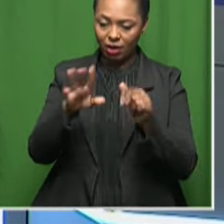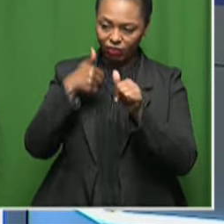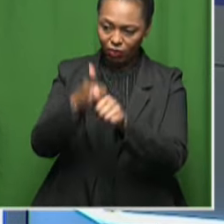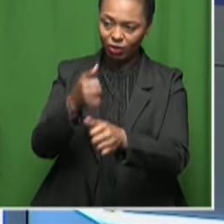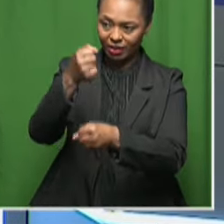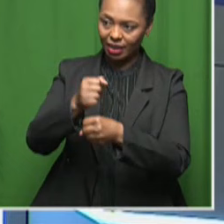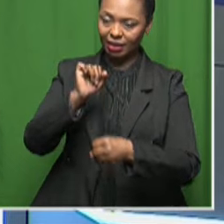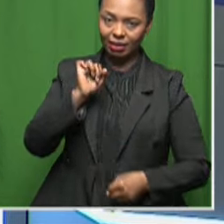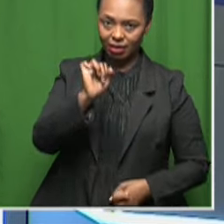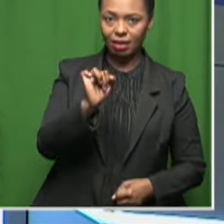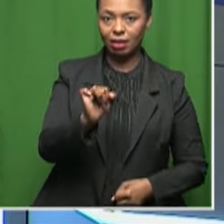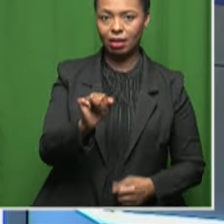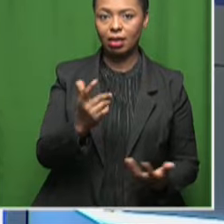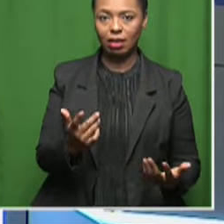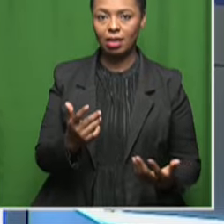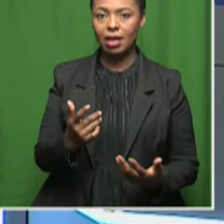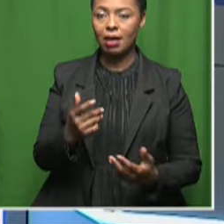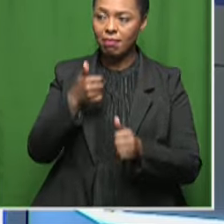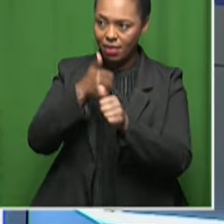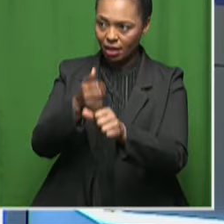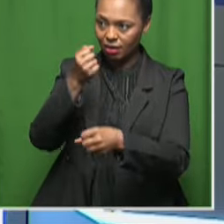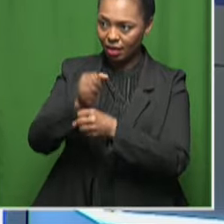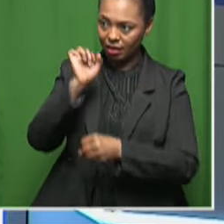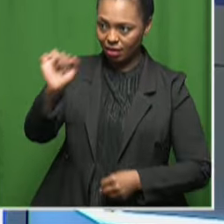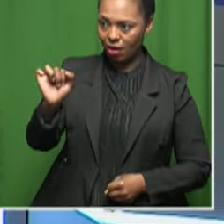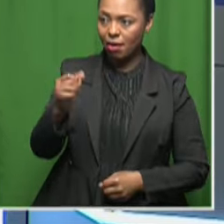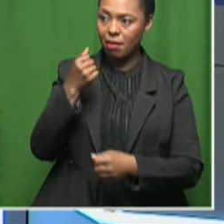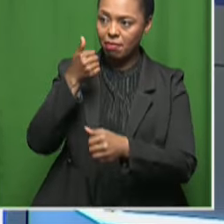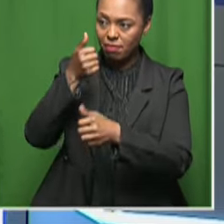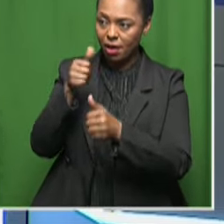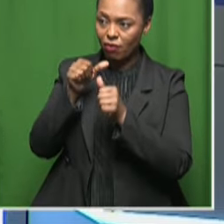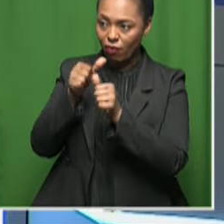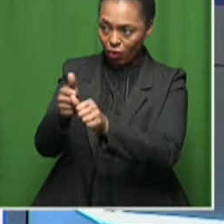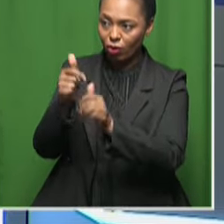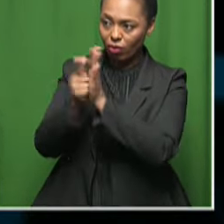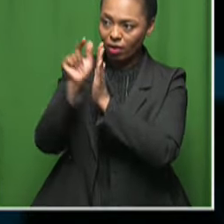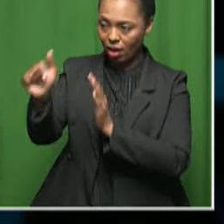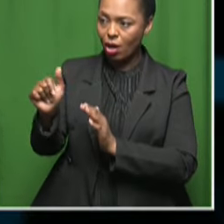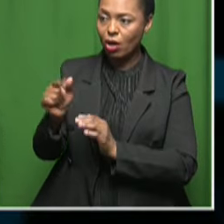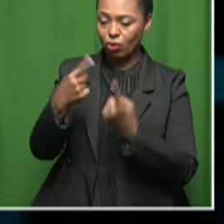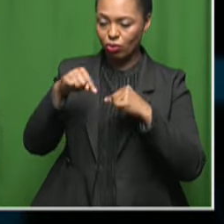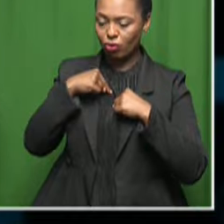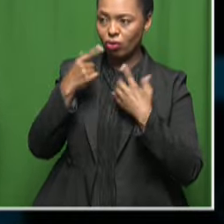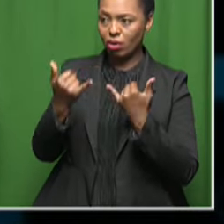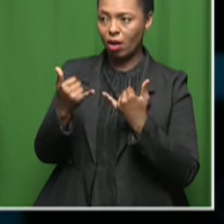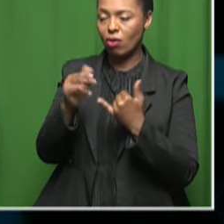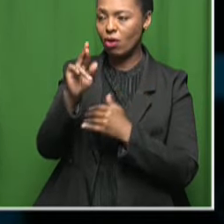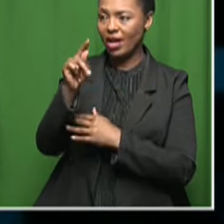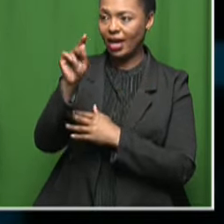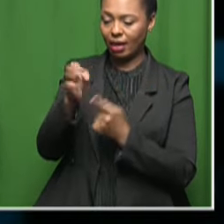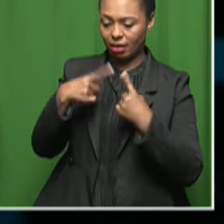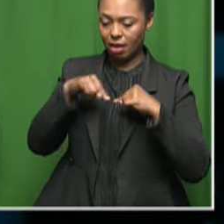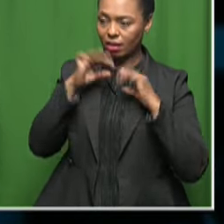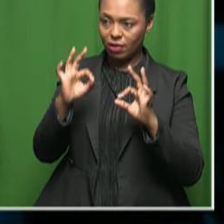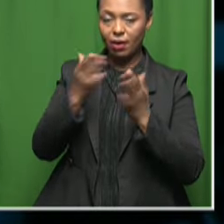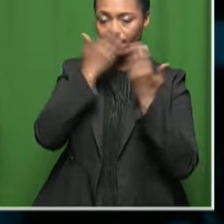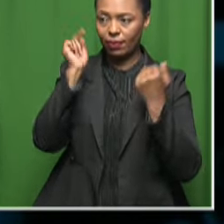think we should be rated, but based on your standards, you are not rating us correctly. At that IMF press conference